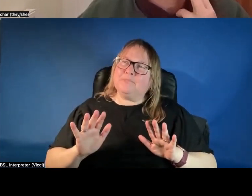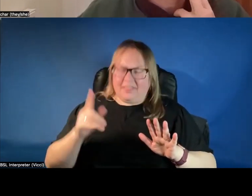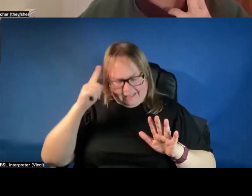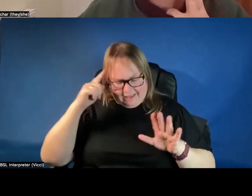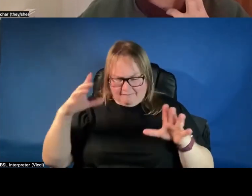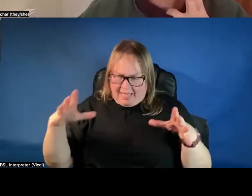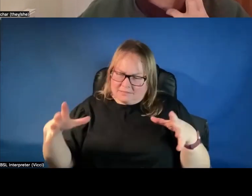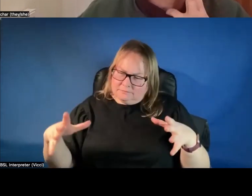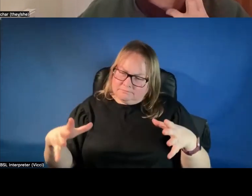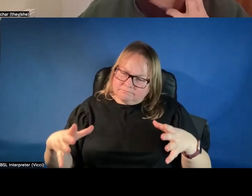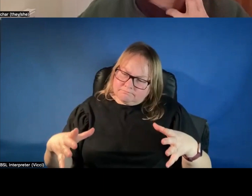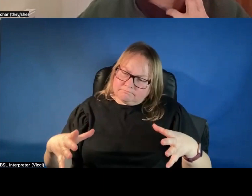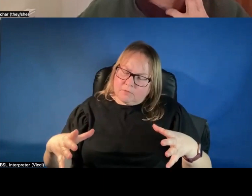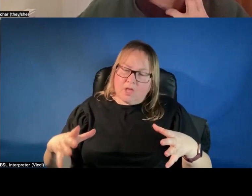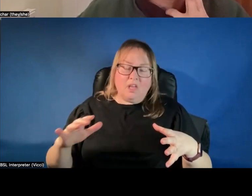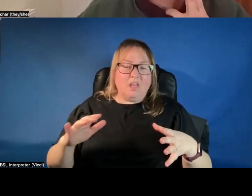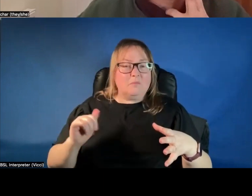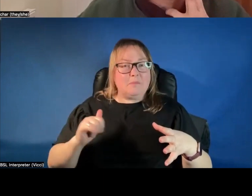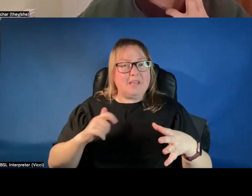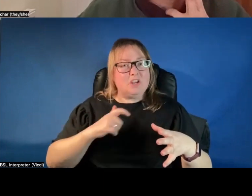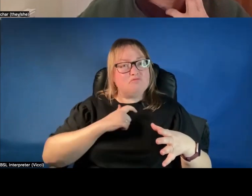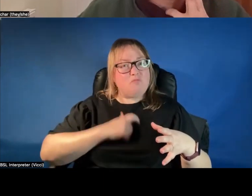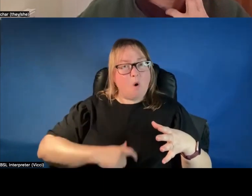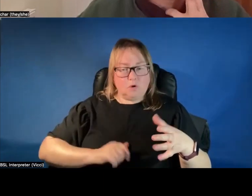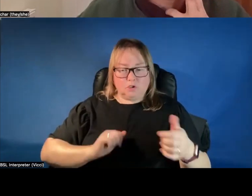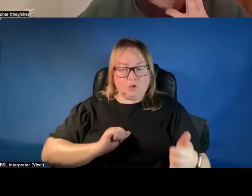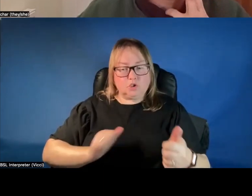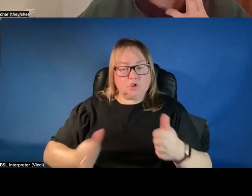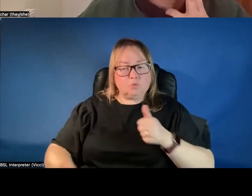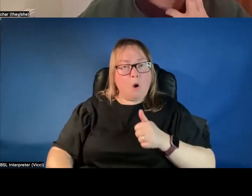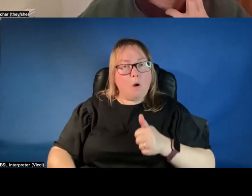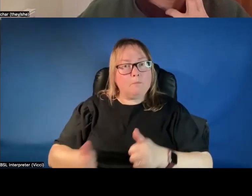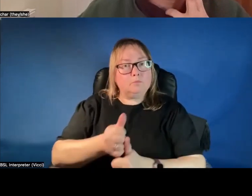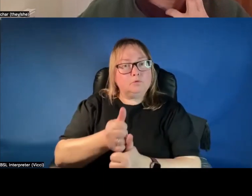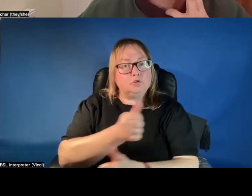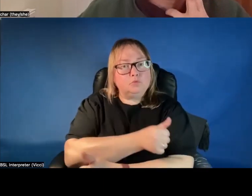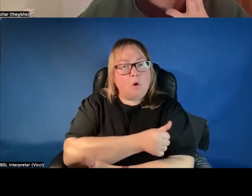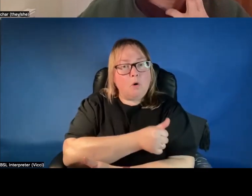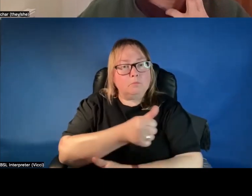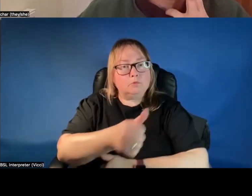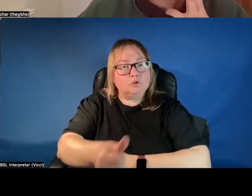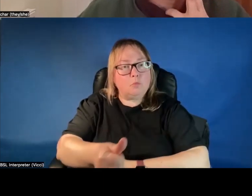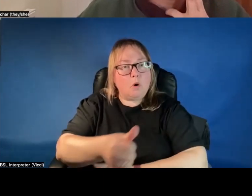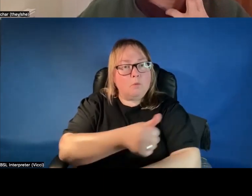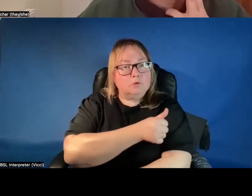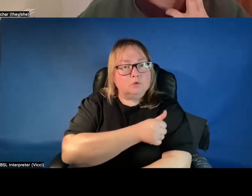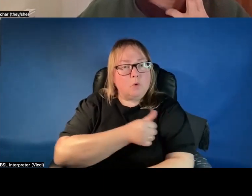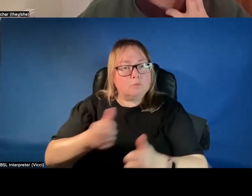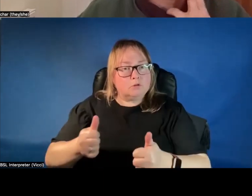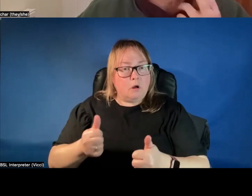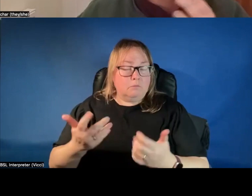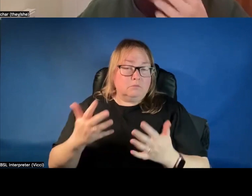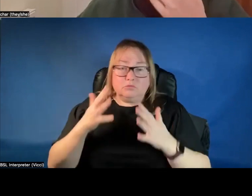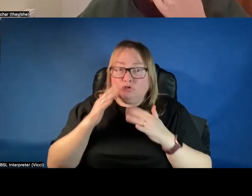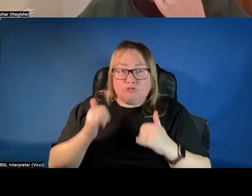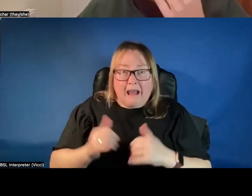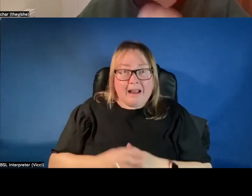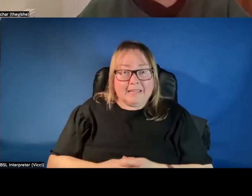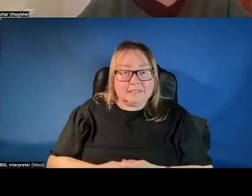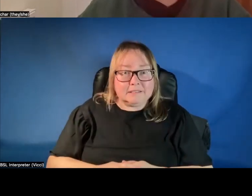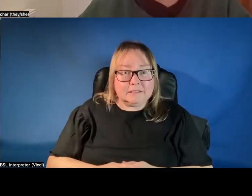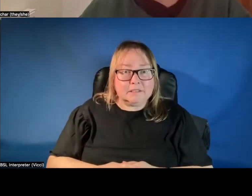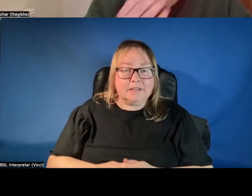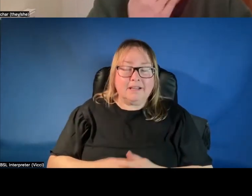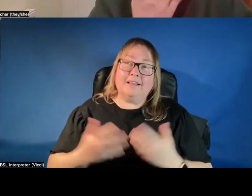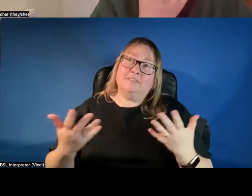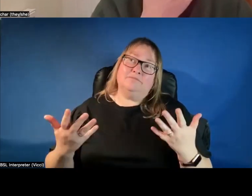through swapping roles after a time period, or we're going to trial that, because inevitably sometimes work,